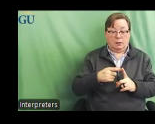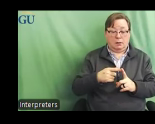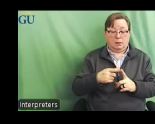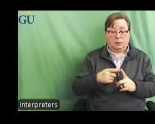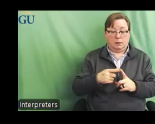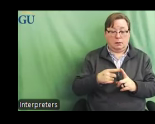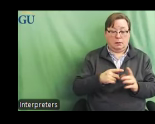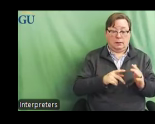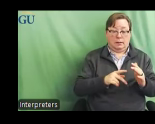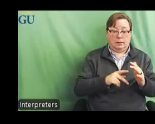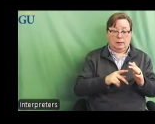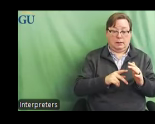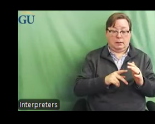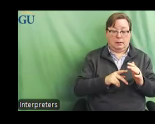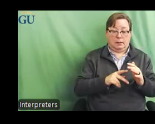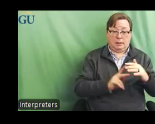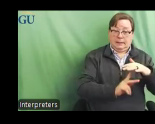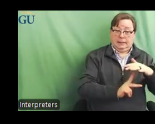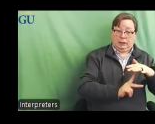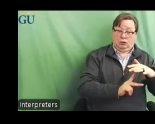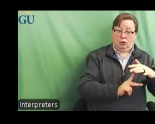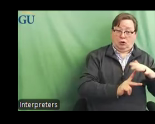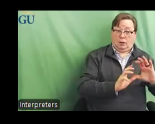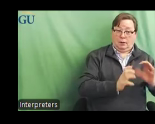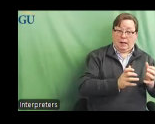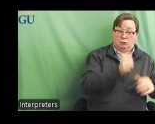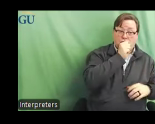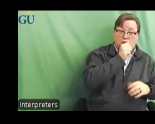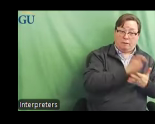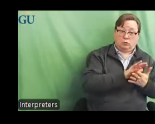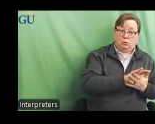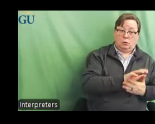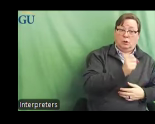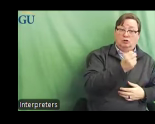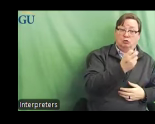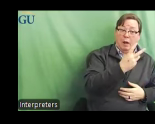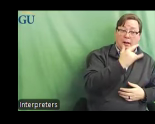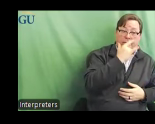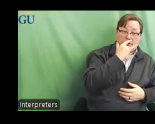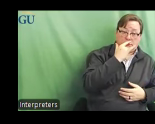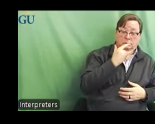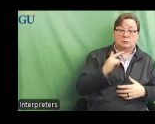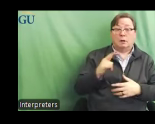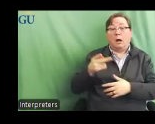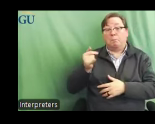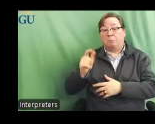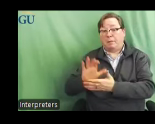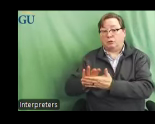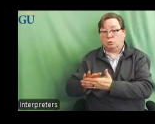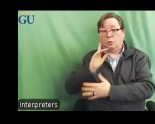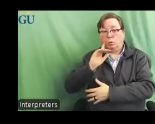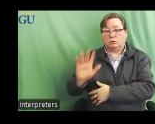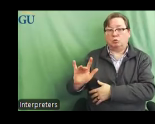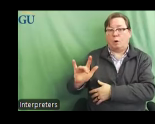12 kids if we kept her in the private school, or 25 kids if we put her in the public school. And for her at that moment